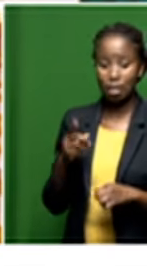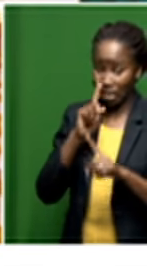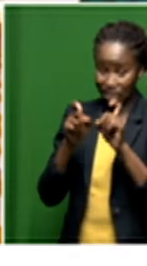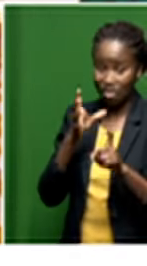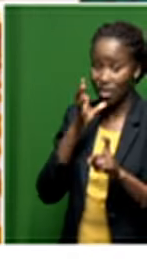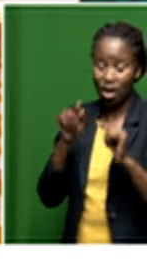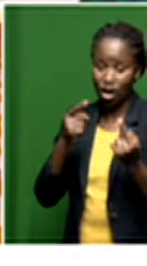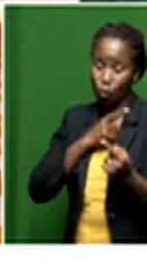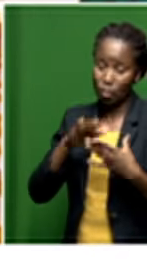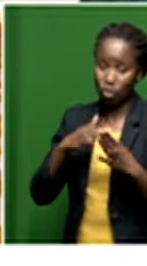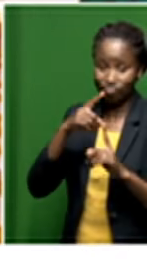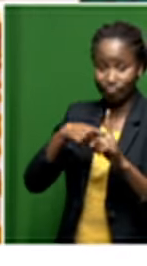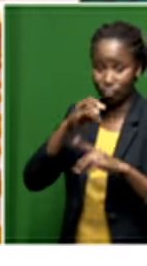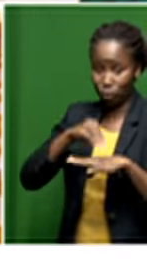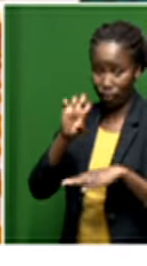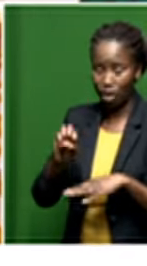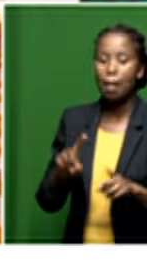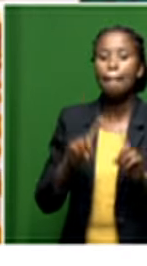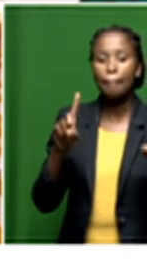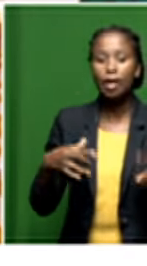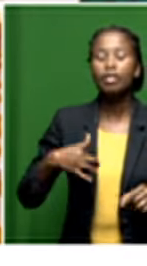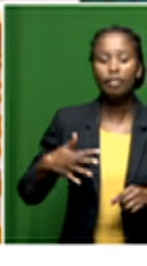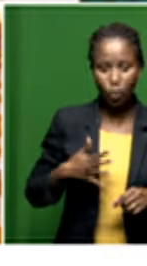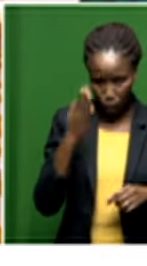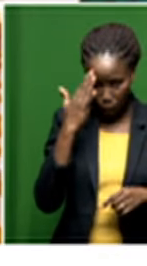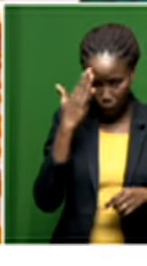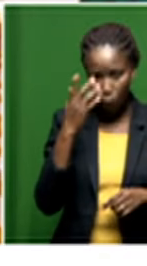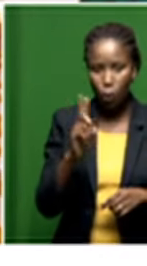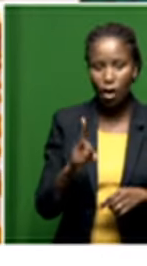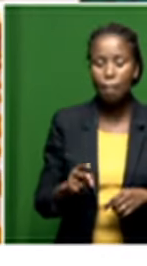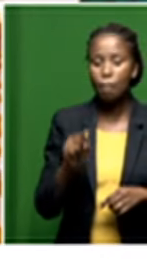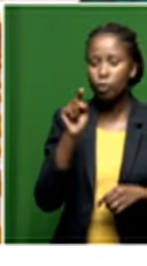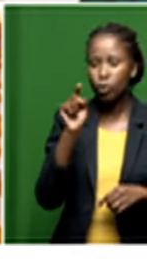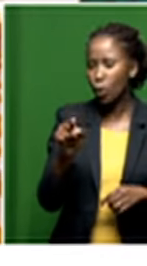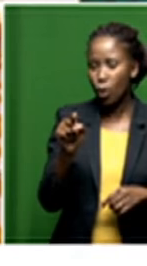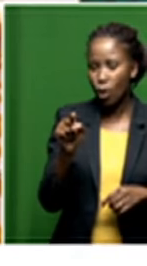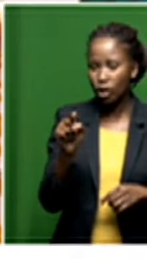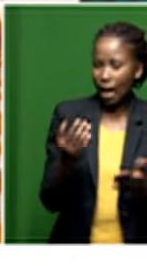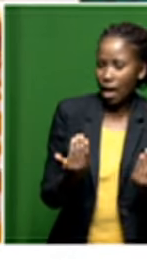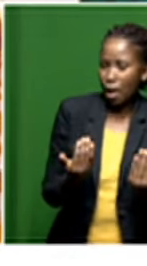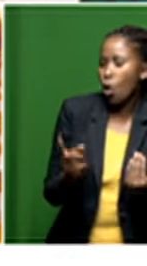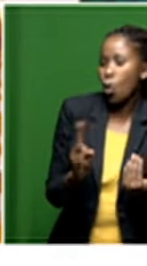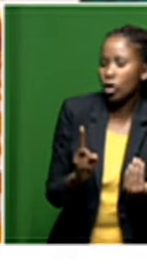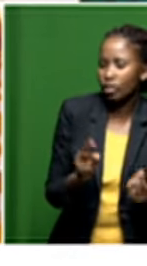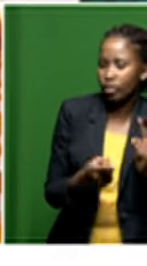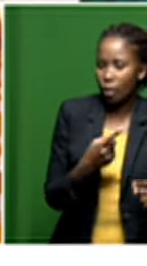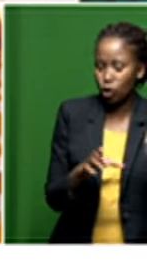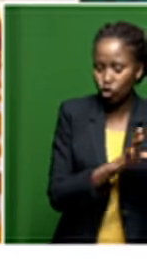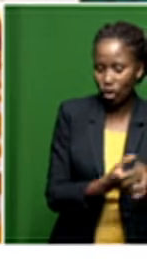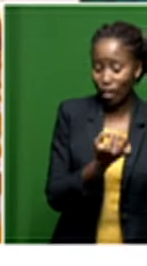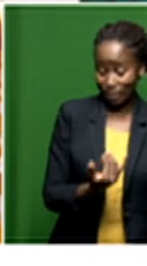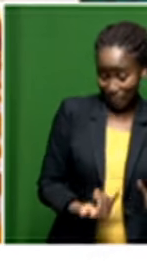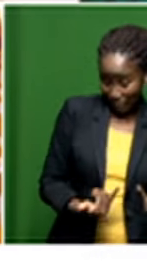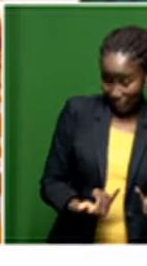concerned about this connection. But one thing I do need to get, however, is a response from you and your expectations from the Constitutional Court